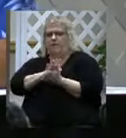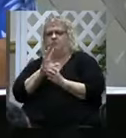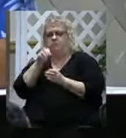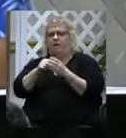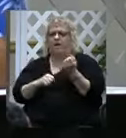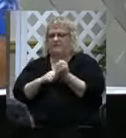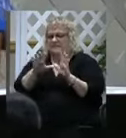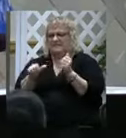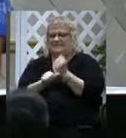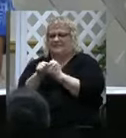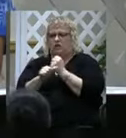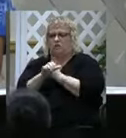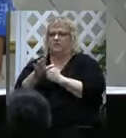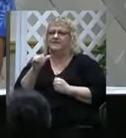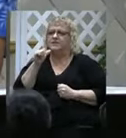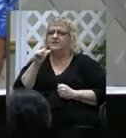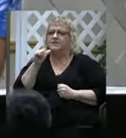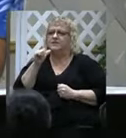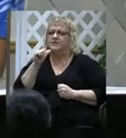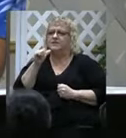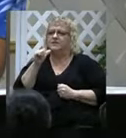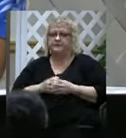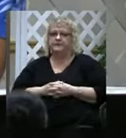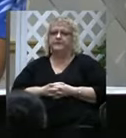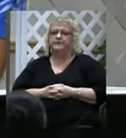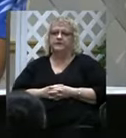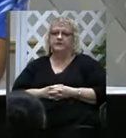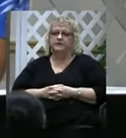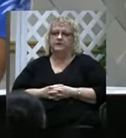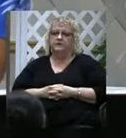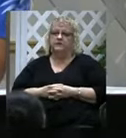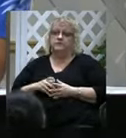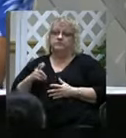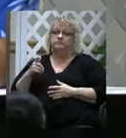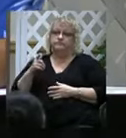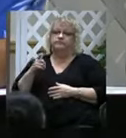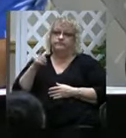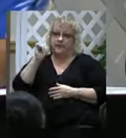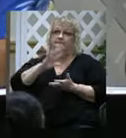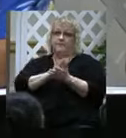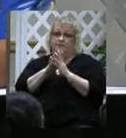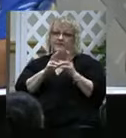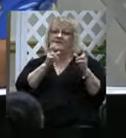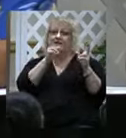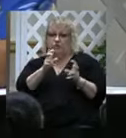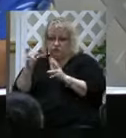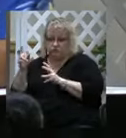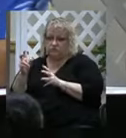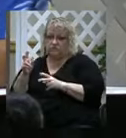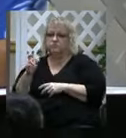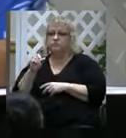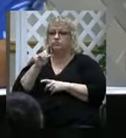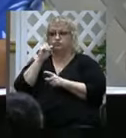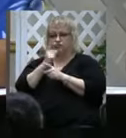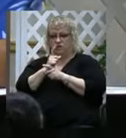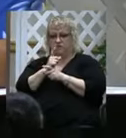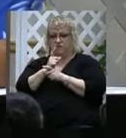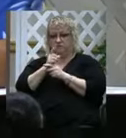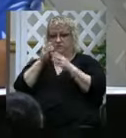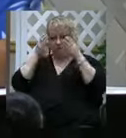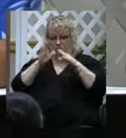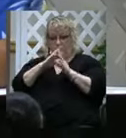really dangerous and not recommended, at least at our end. So those things could also be issues that we address, but outside of